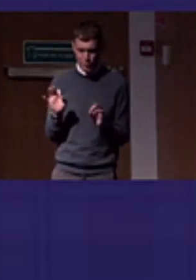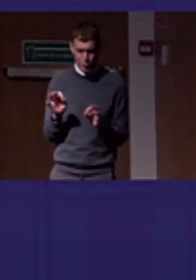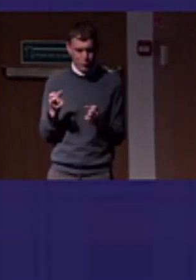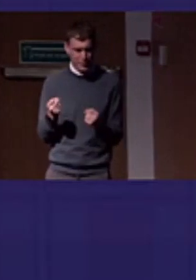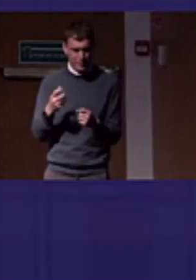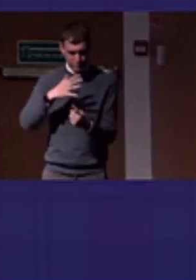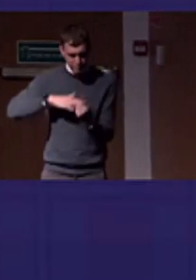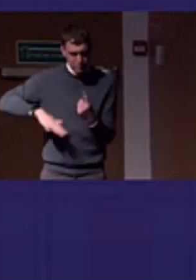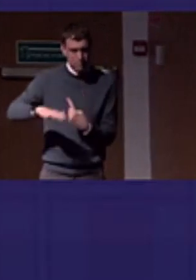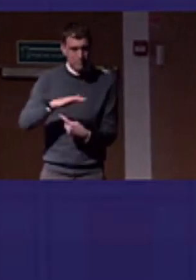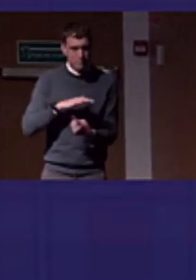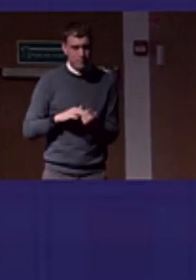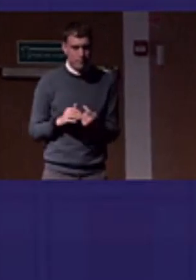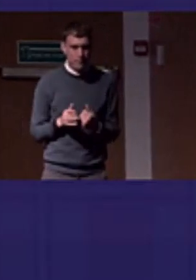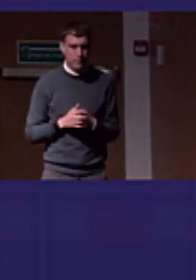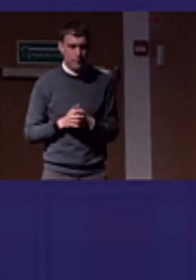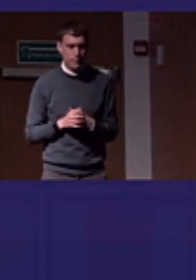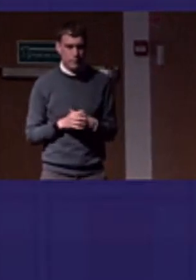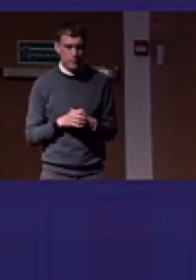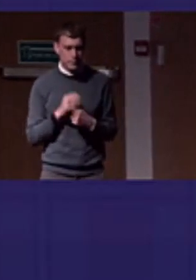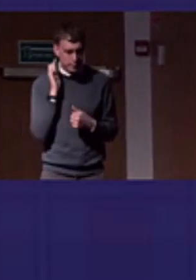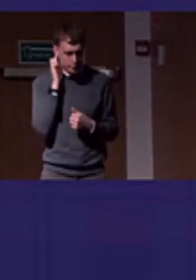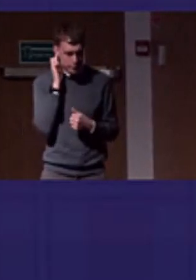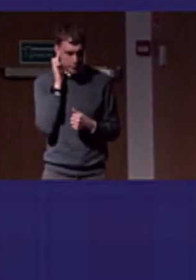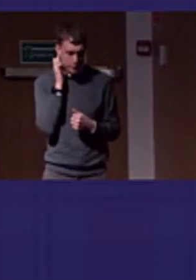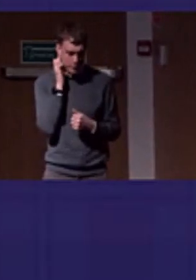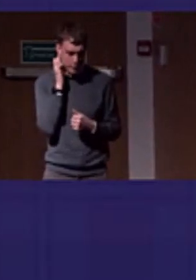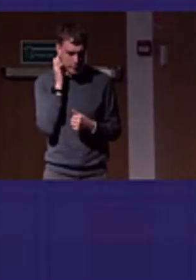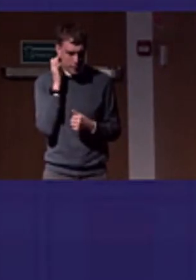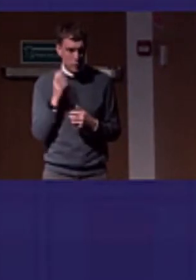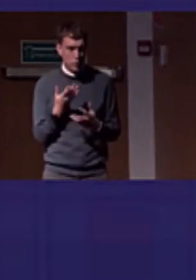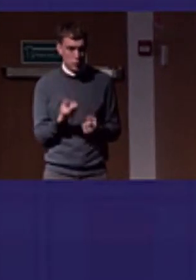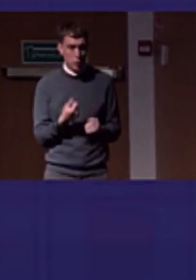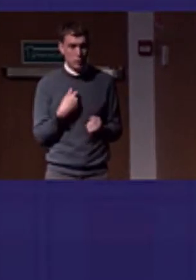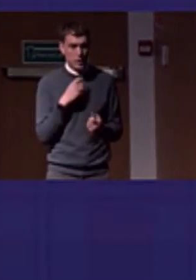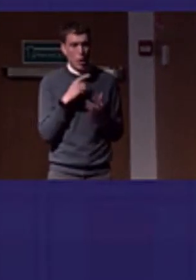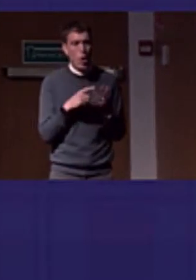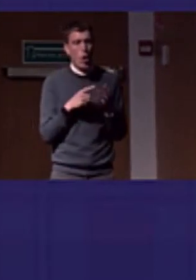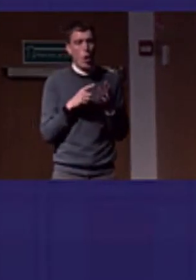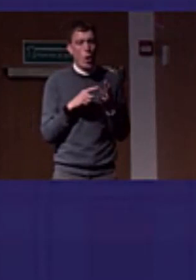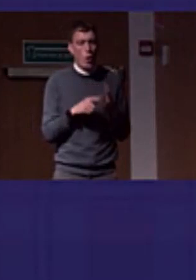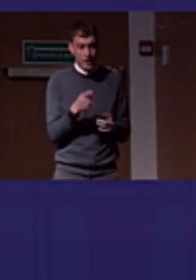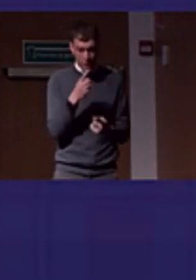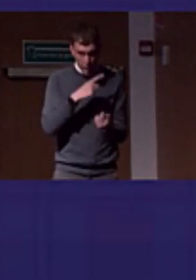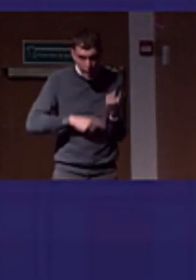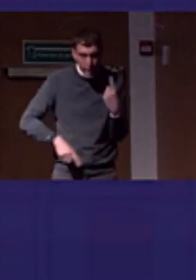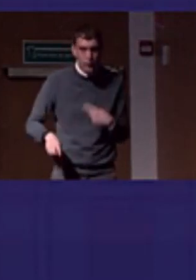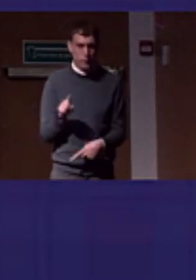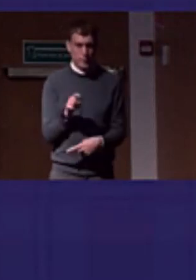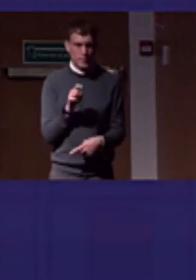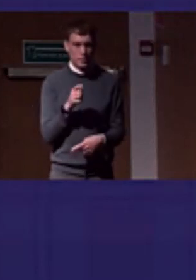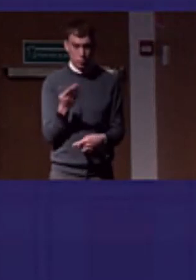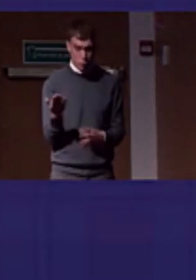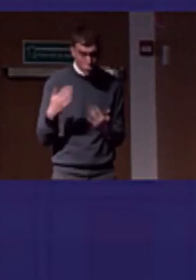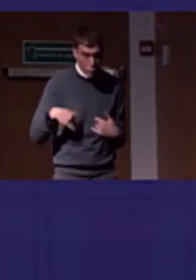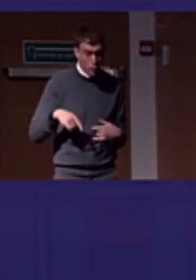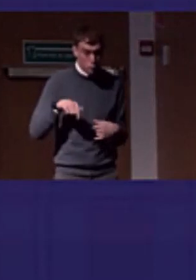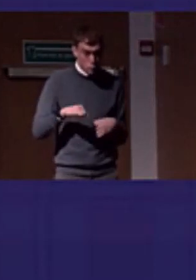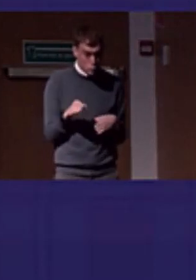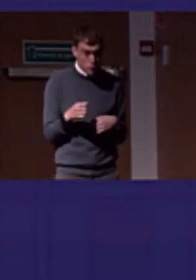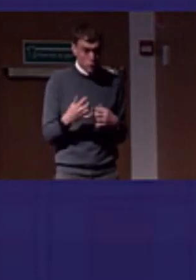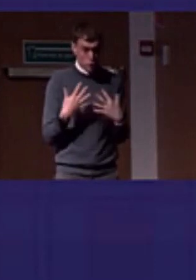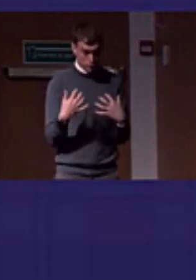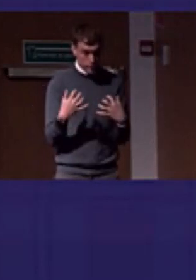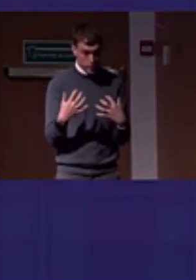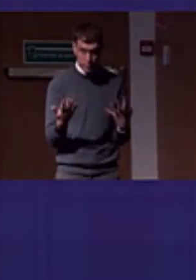that would be biasing. So I'm going to offer everybody, like, who wants to go to Scottish Summit? Hands, and then find